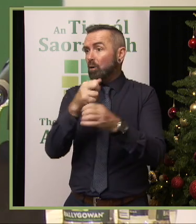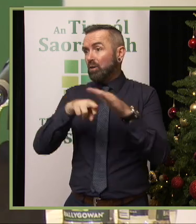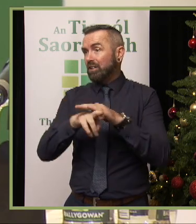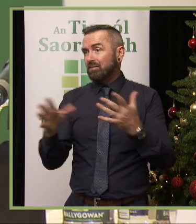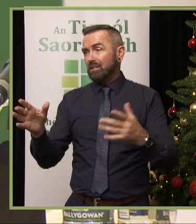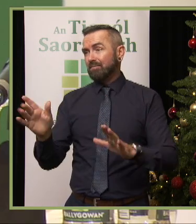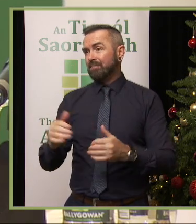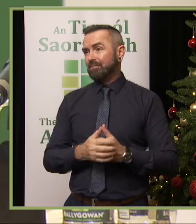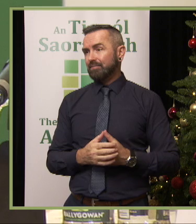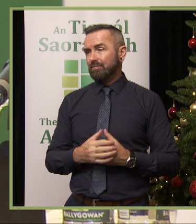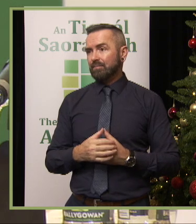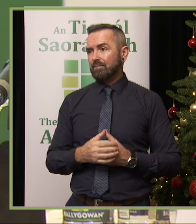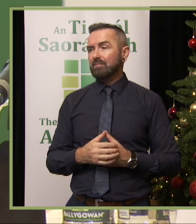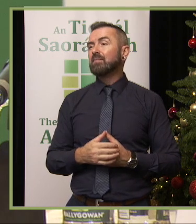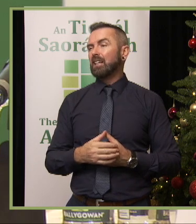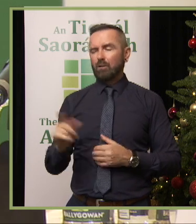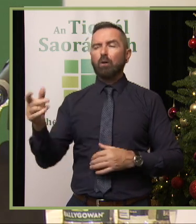So do you want to include